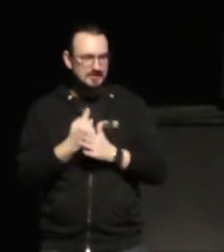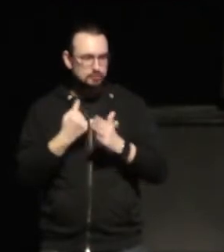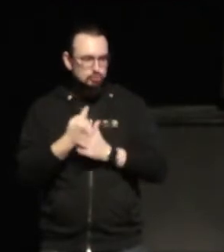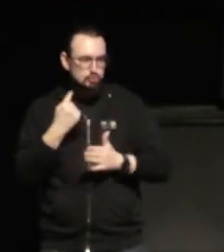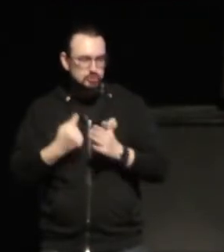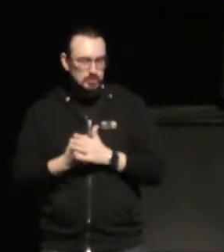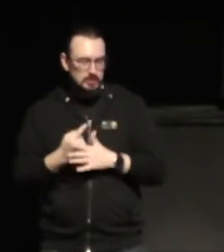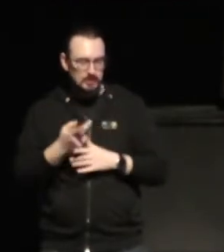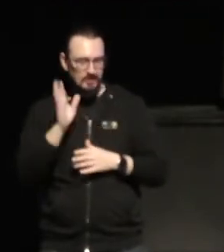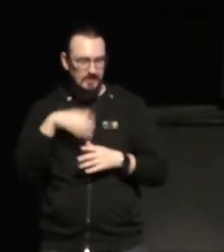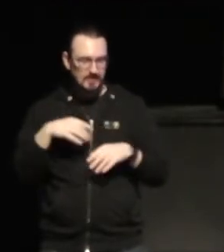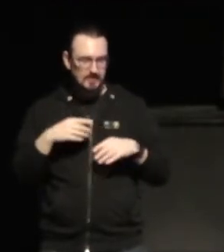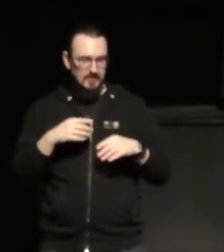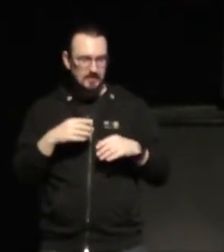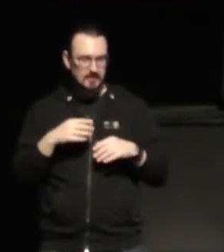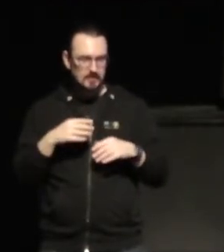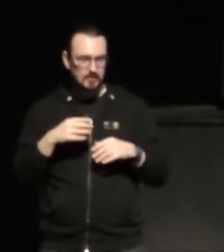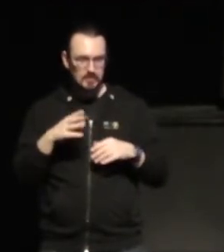plantation of